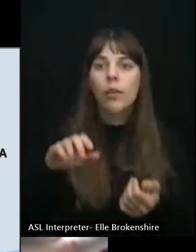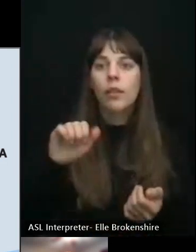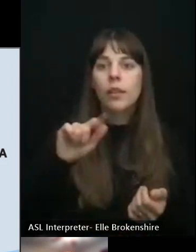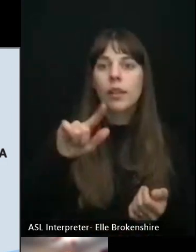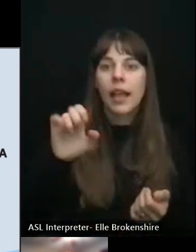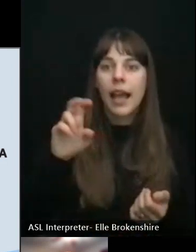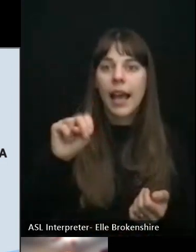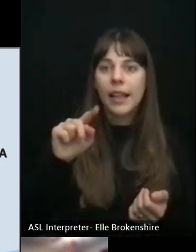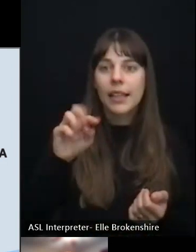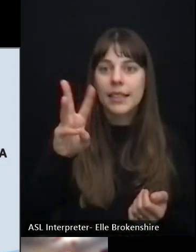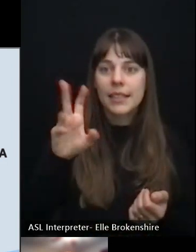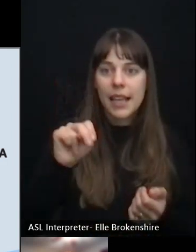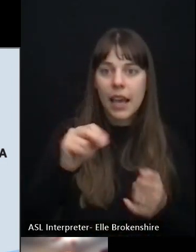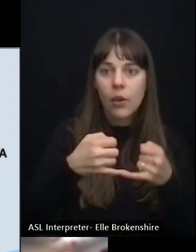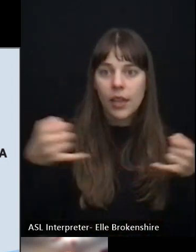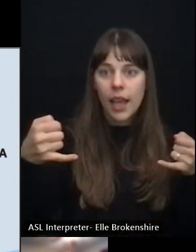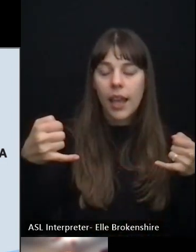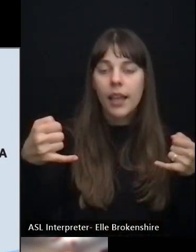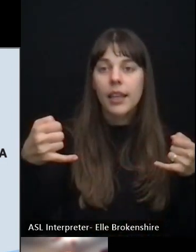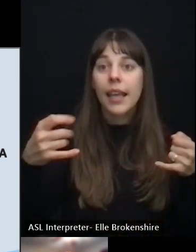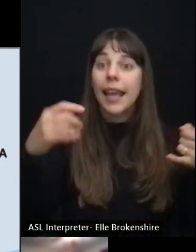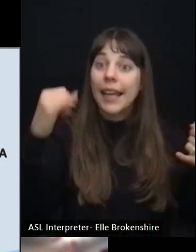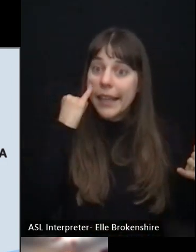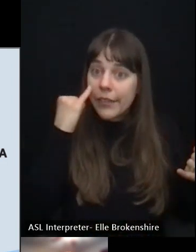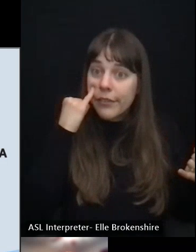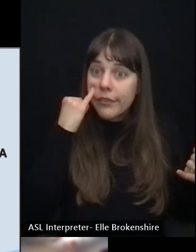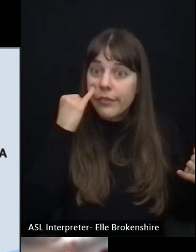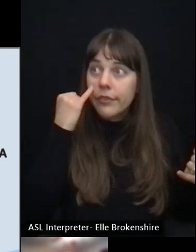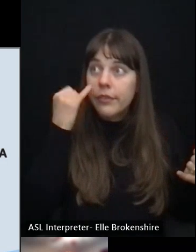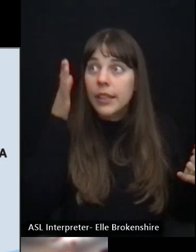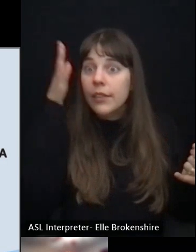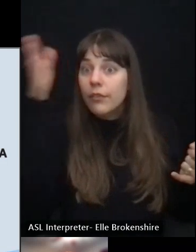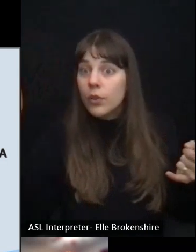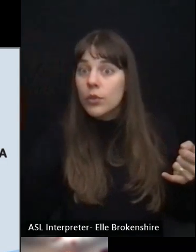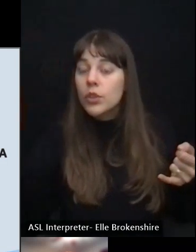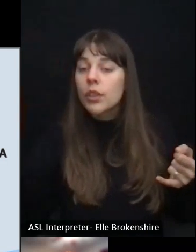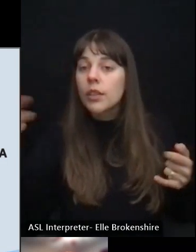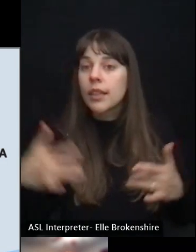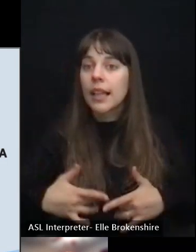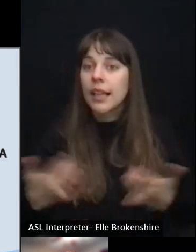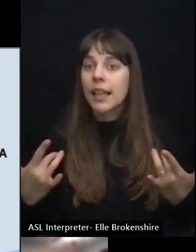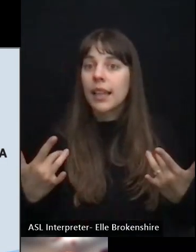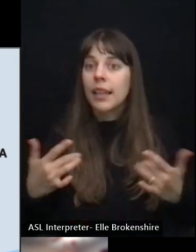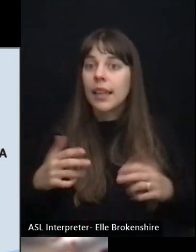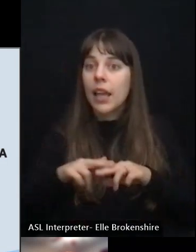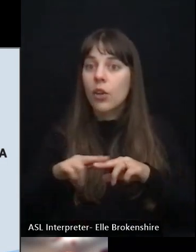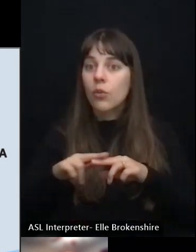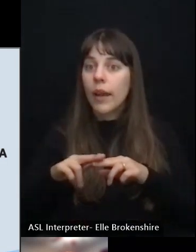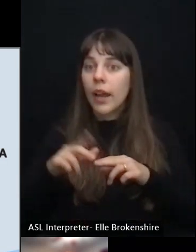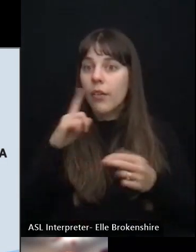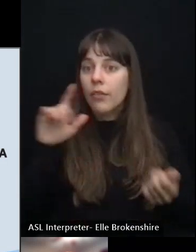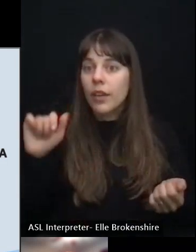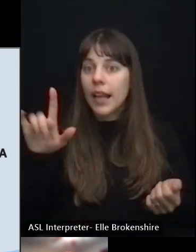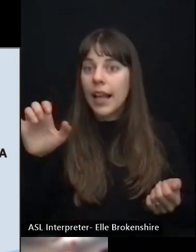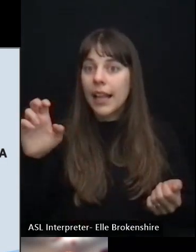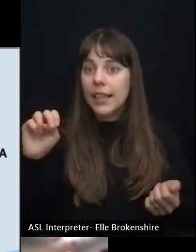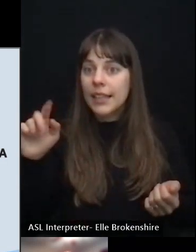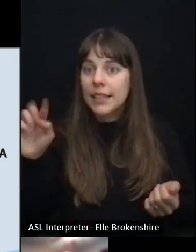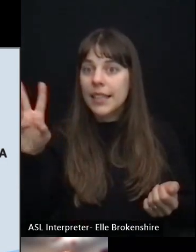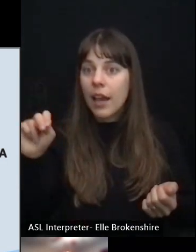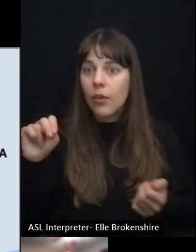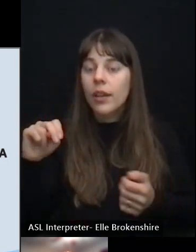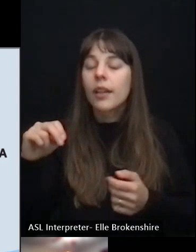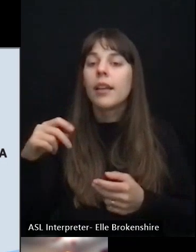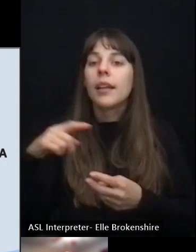Allentown line and if and should there be a future to light rail service on the Allentown line, as well as the Penn